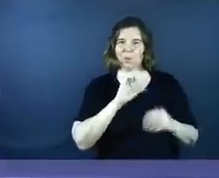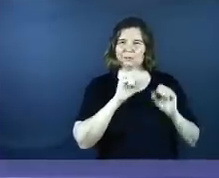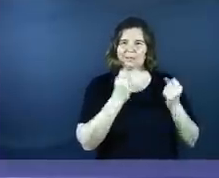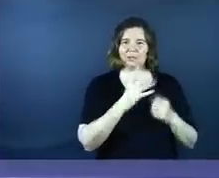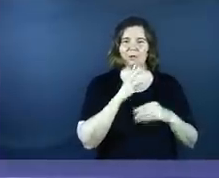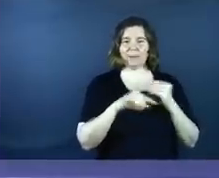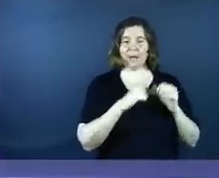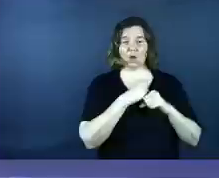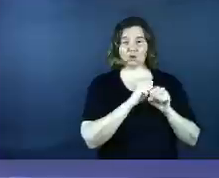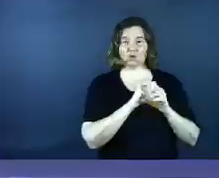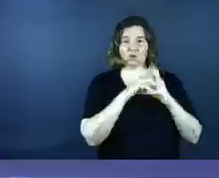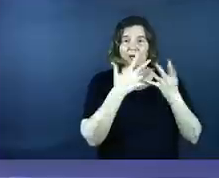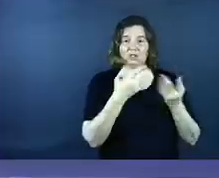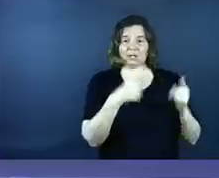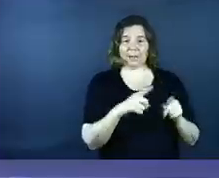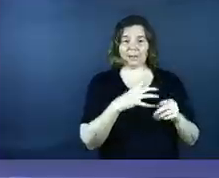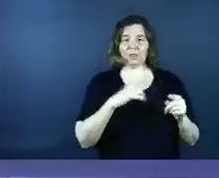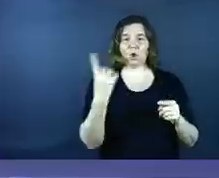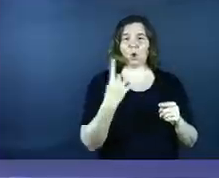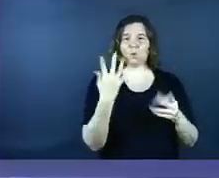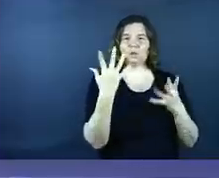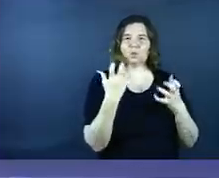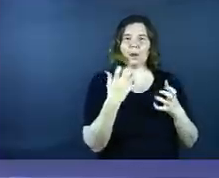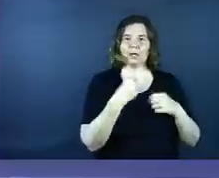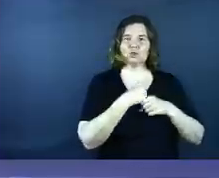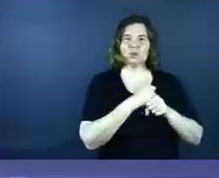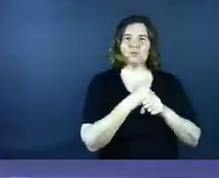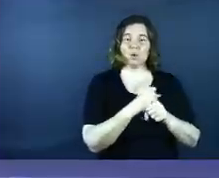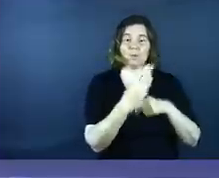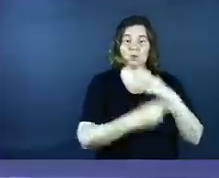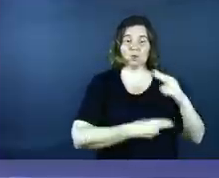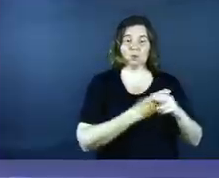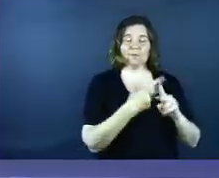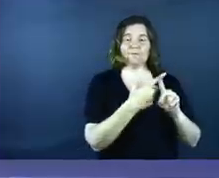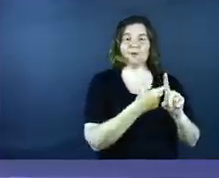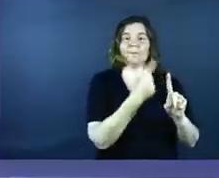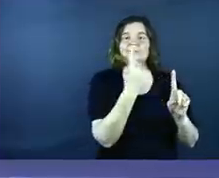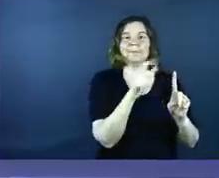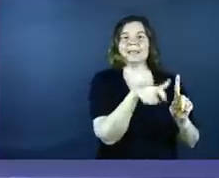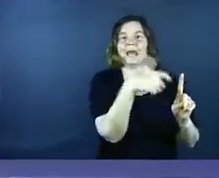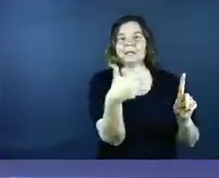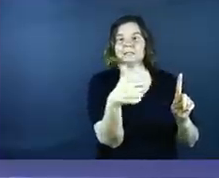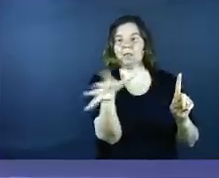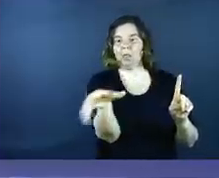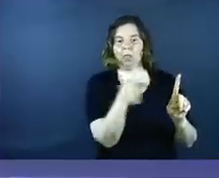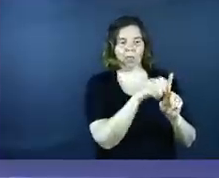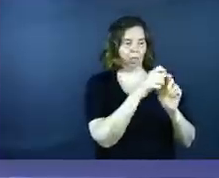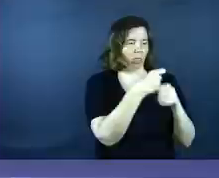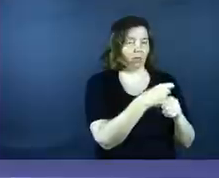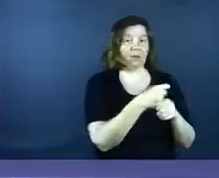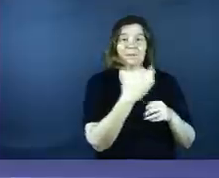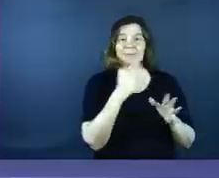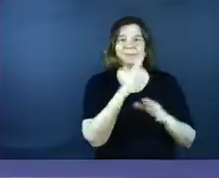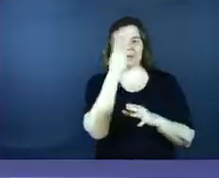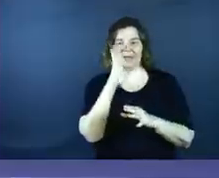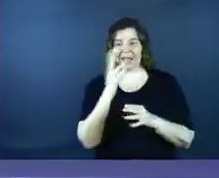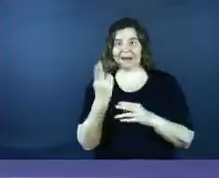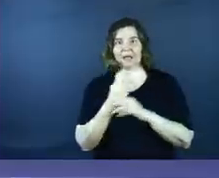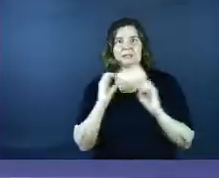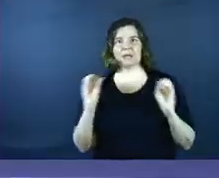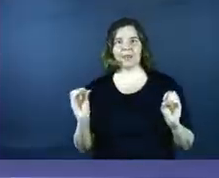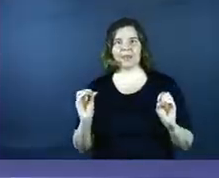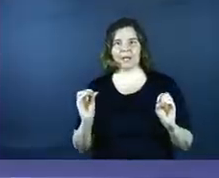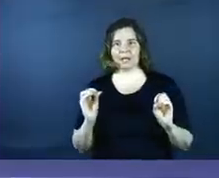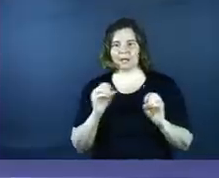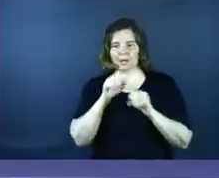talked about how creation came about, and they're always wanting to form the universe out of something else. God creates the universe out of